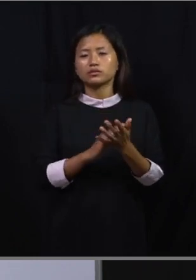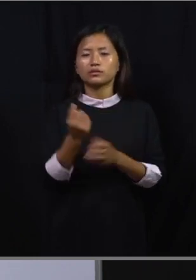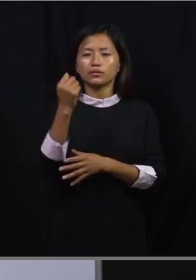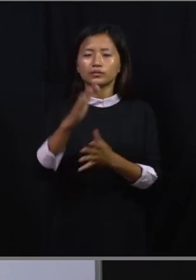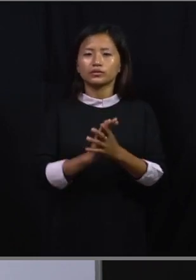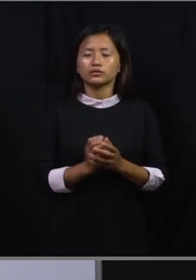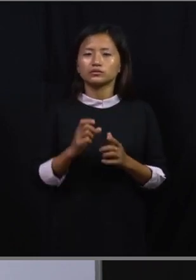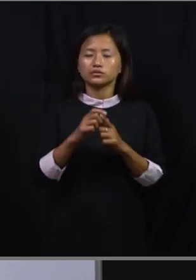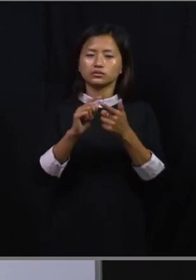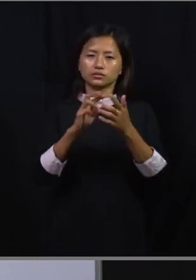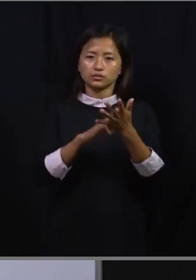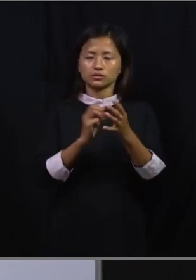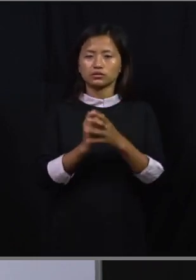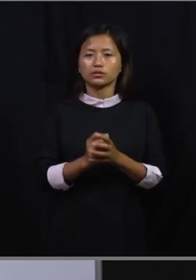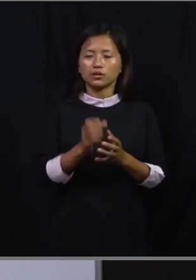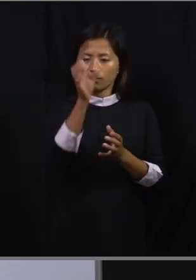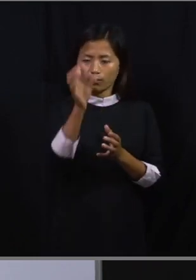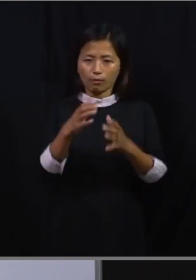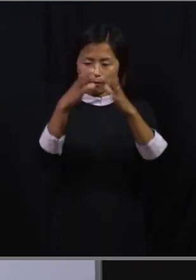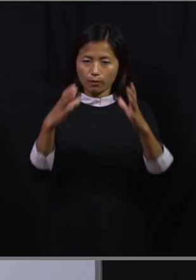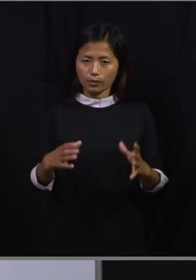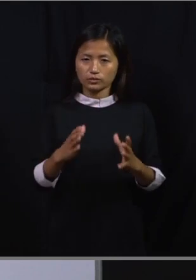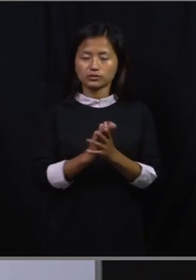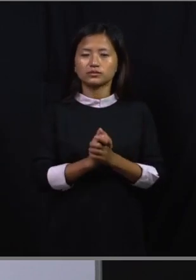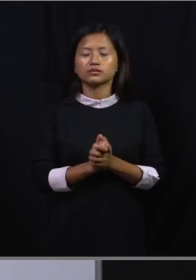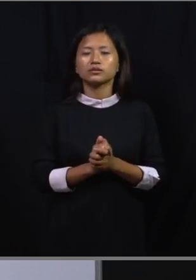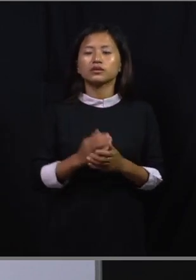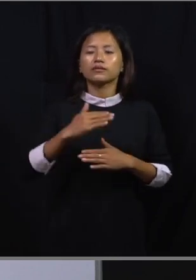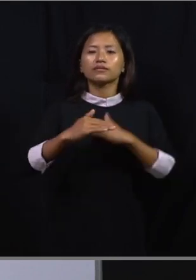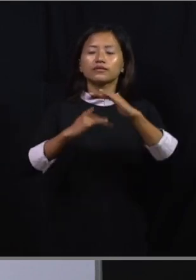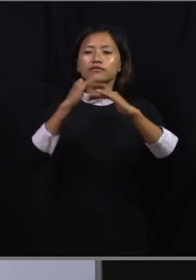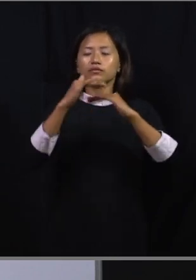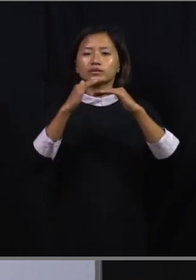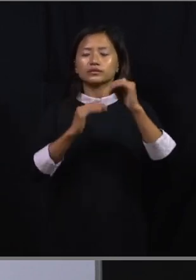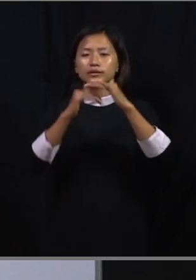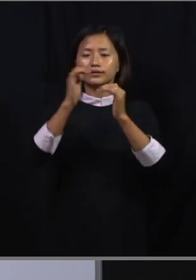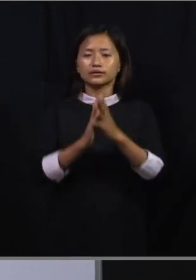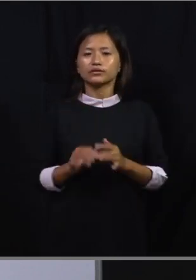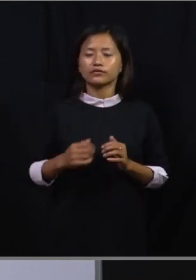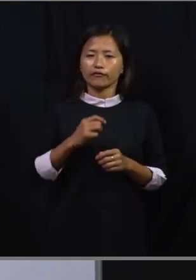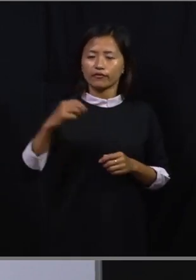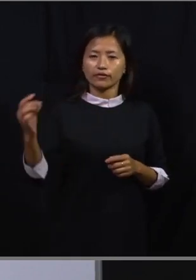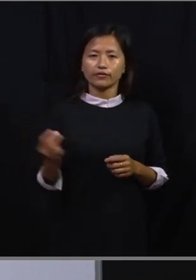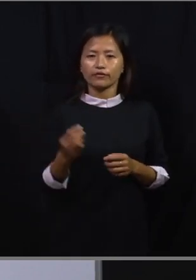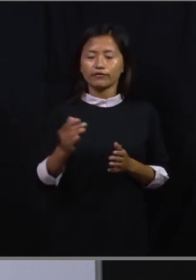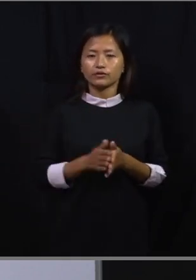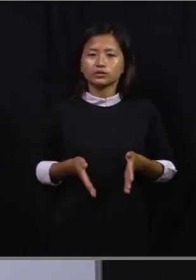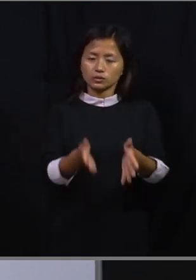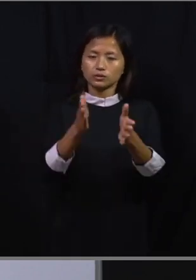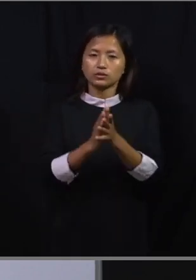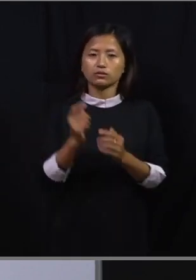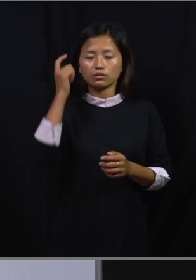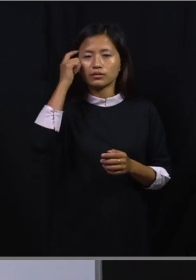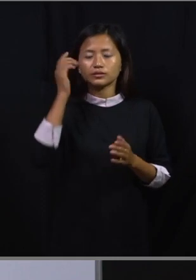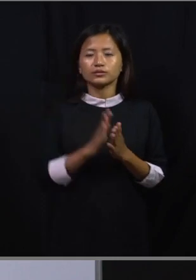and a democratic model of government, and it was developing at a very fast rate, Russia also started or thought